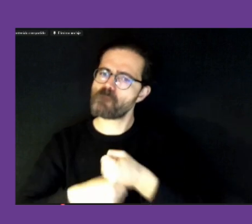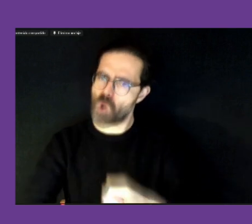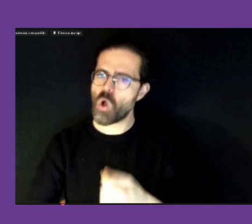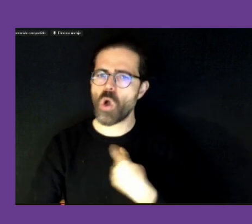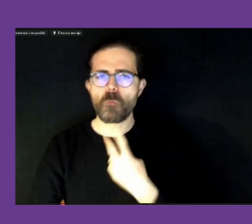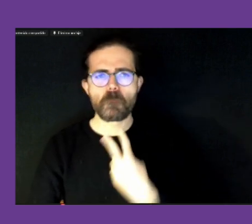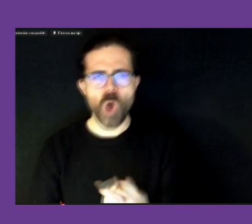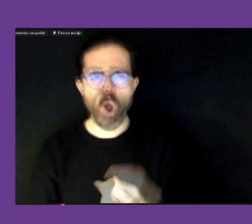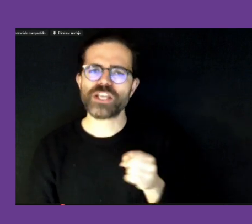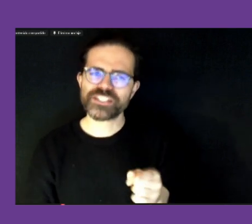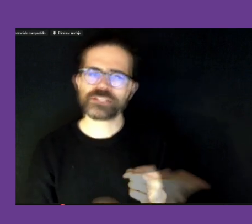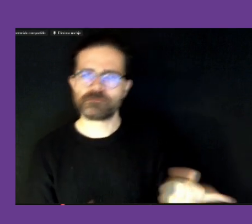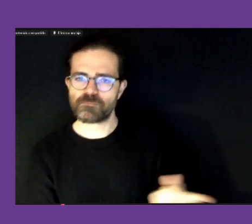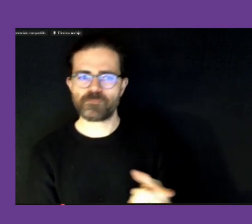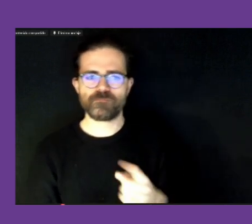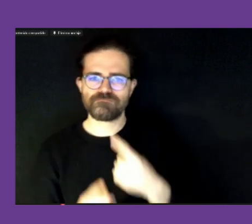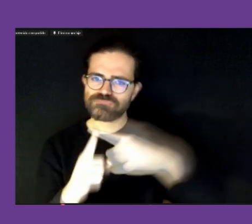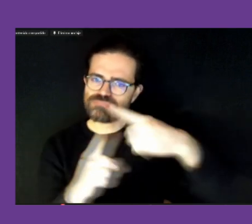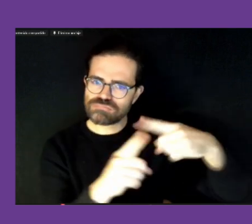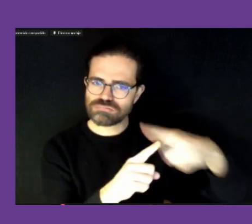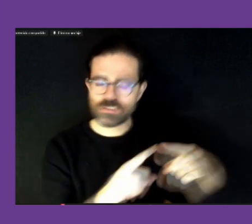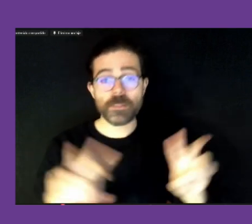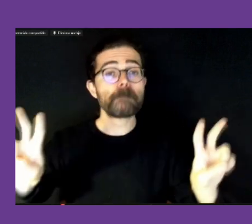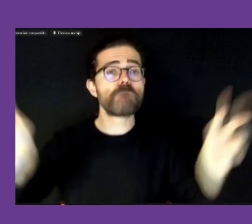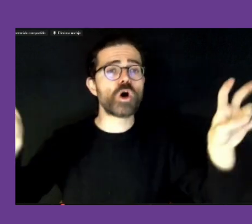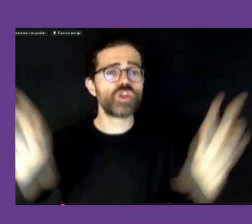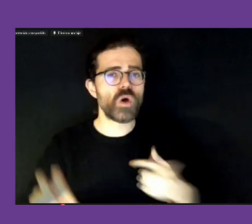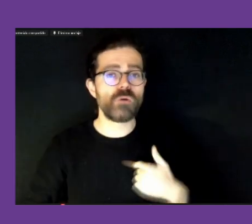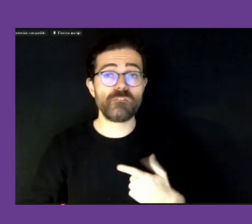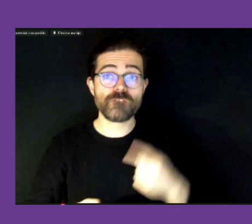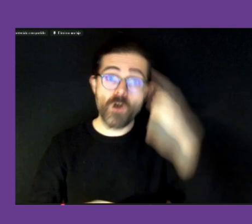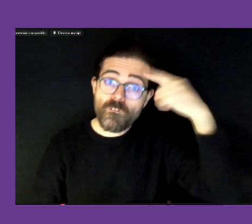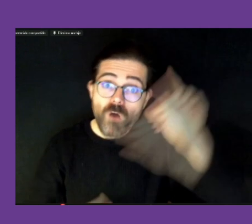is nothing about us without us. Next slide, please.